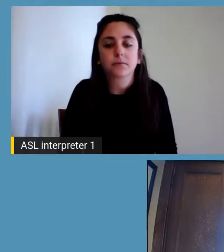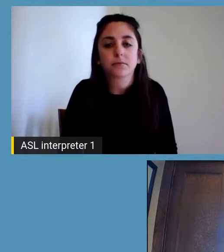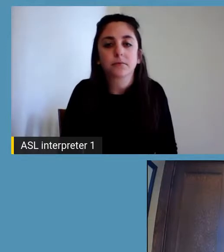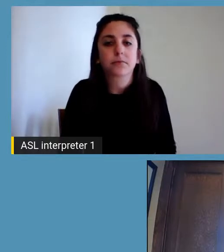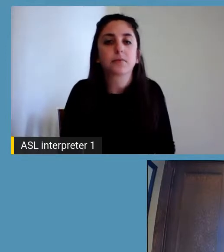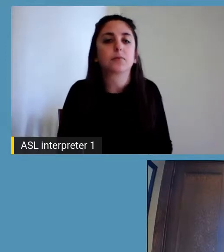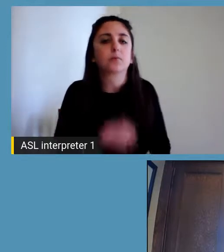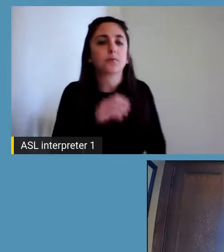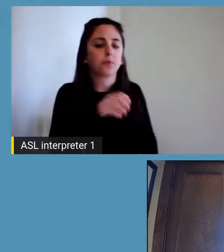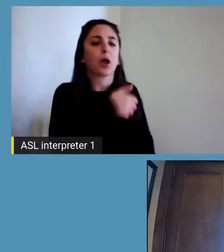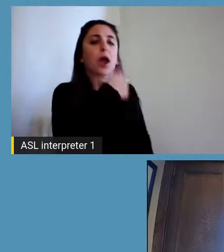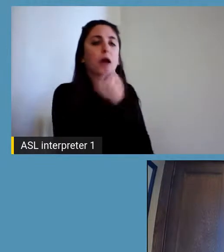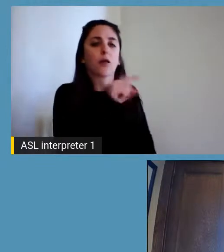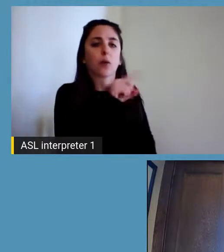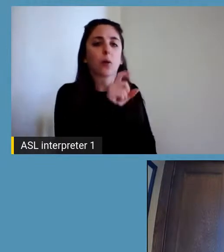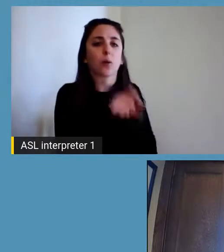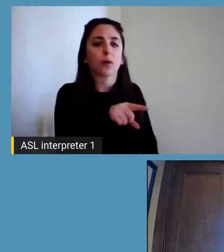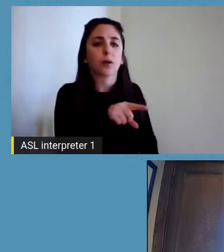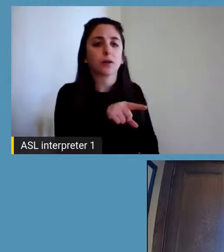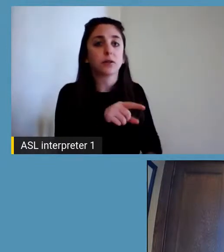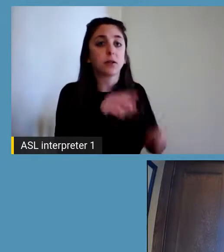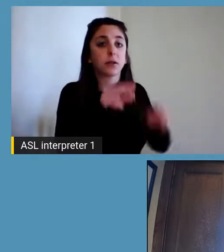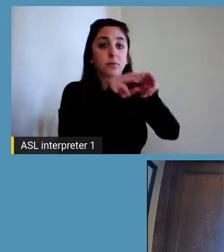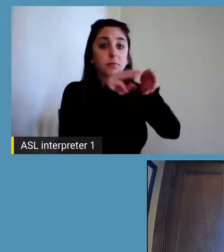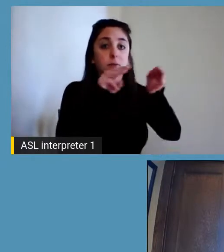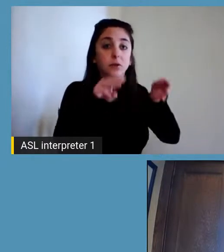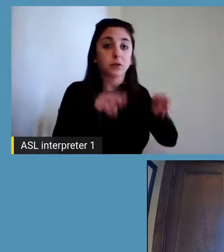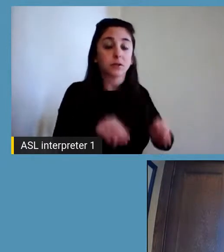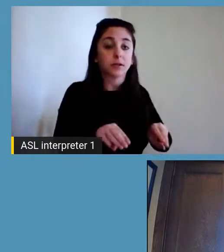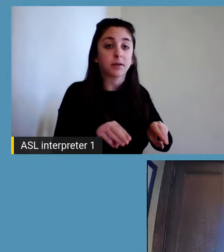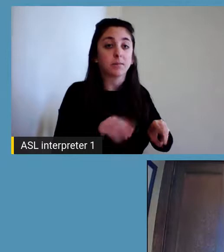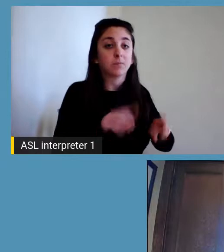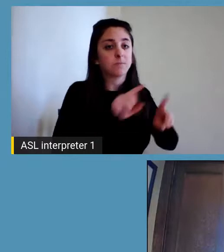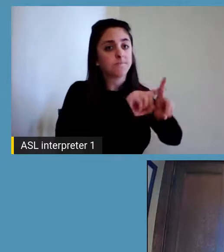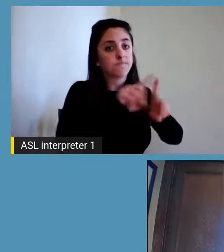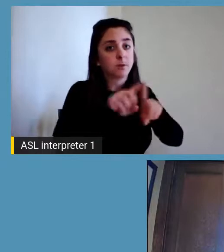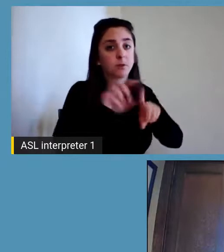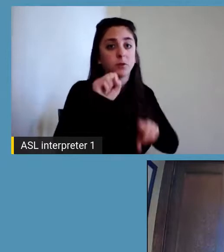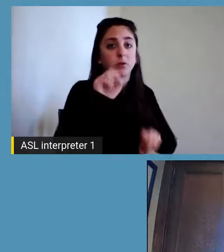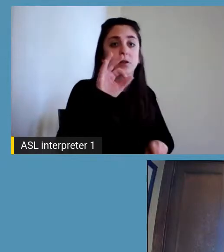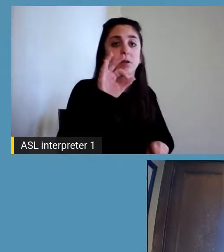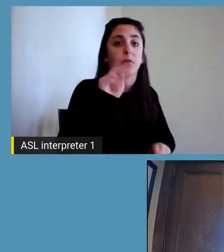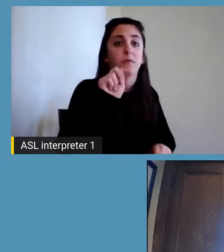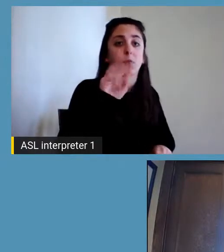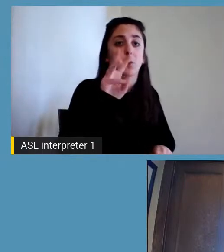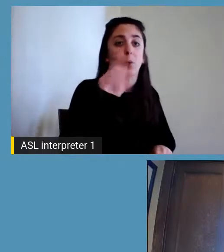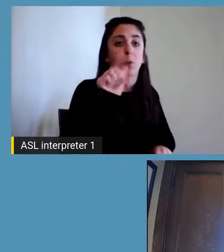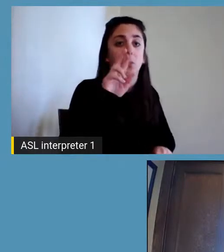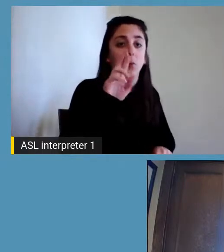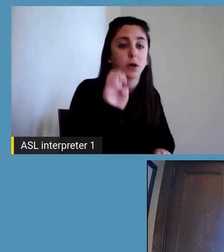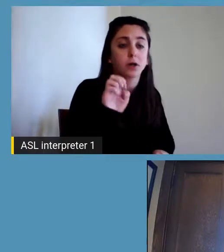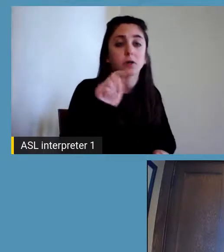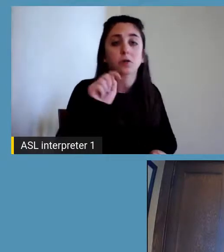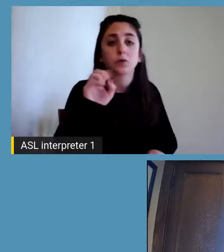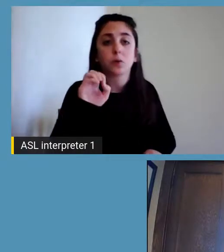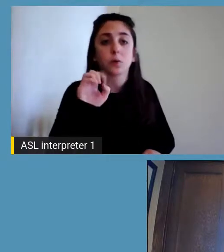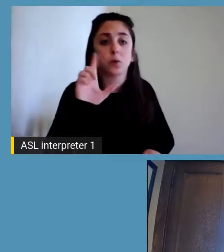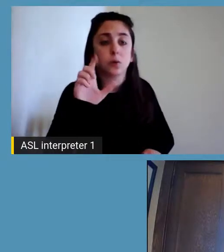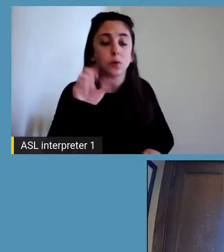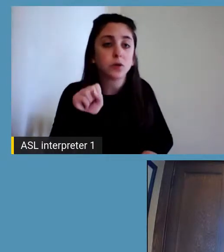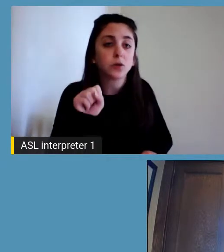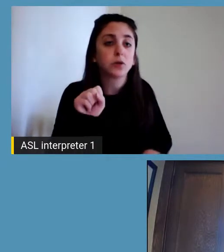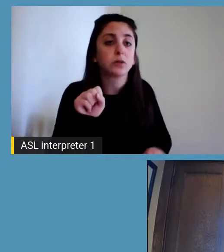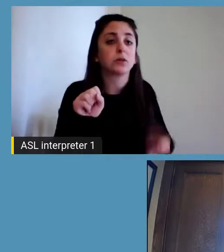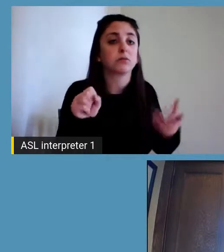Let's see, another question here. Are museums going to need a range of software and tools for creating their 3D collections, different software